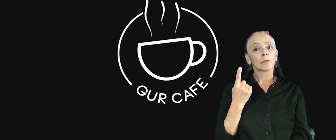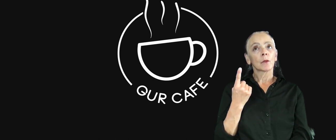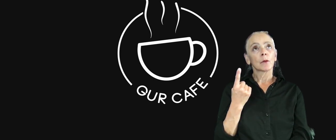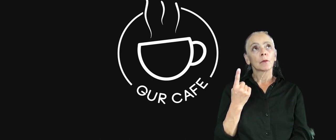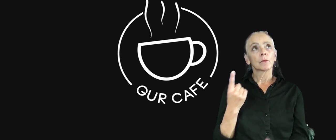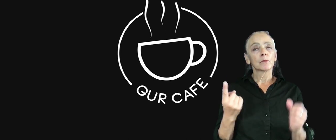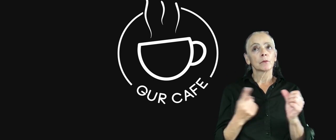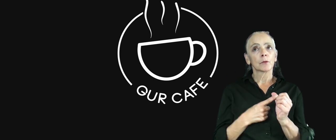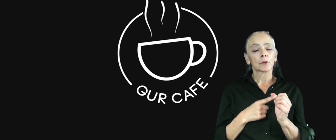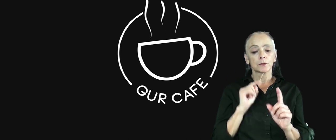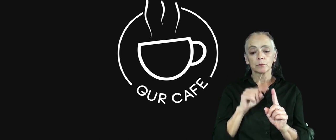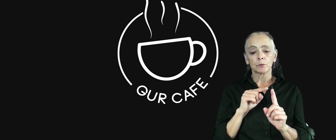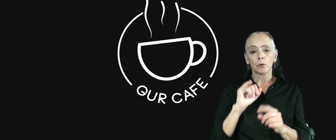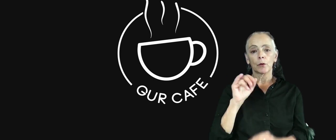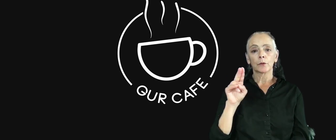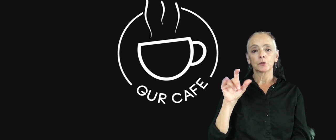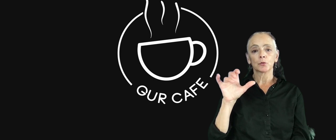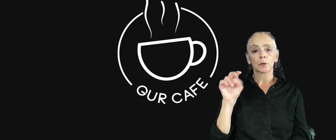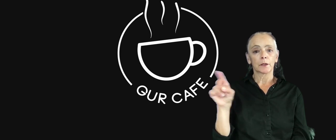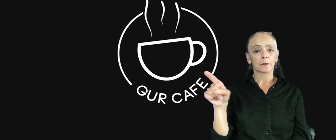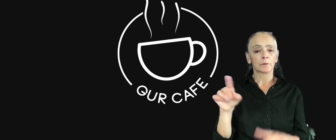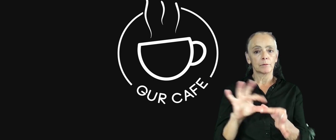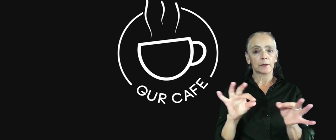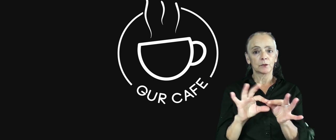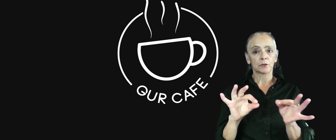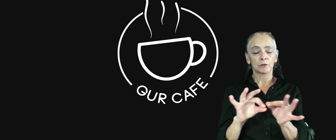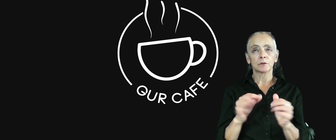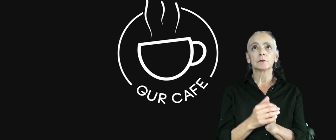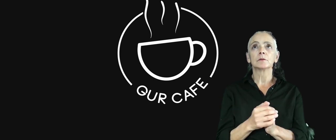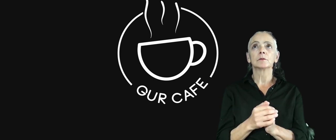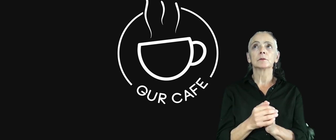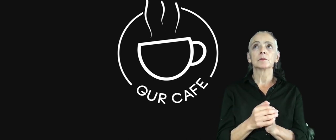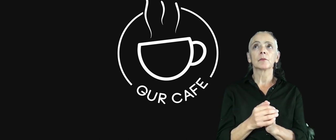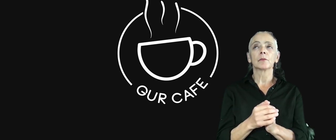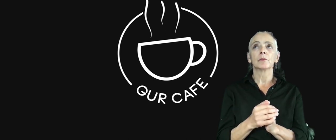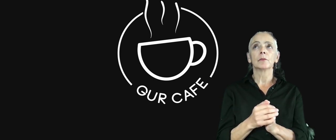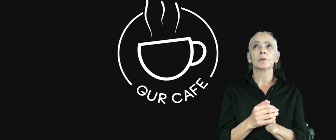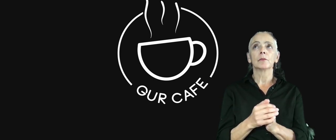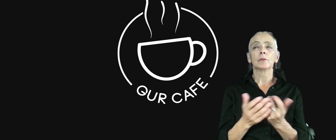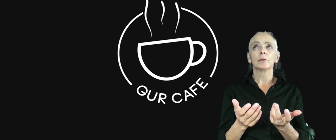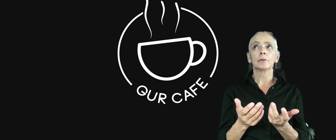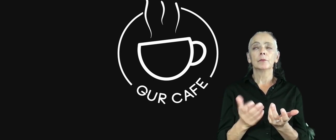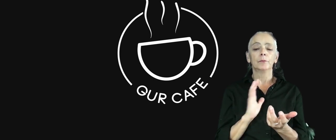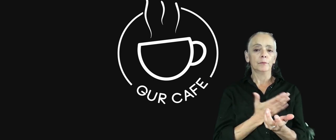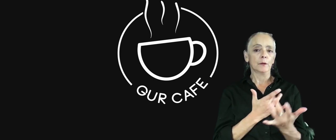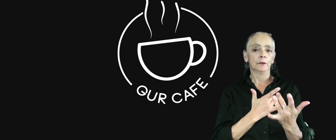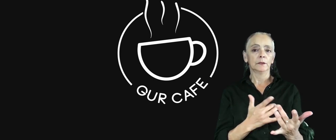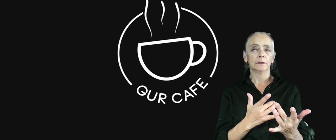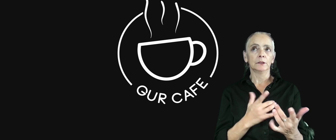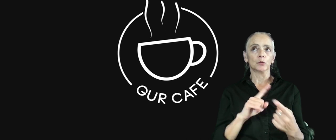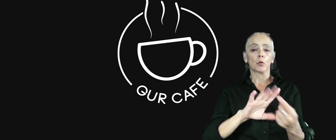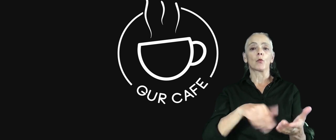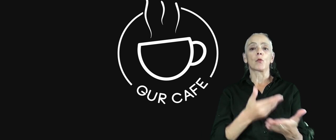first aspect that Julien is mentioning in his talk is how our tendency to arrive